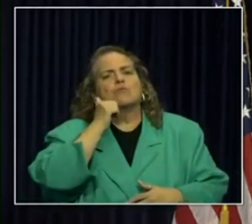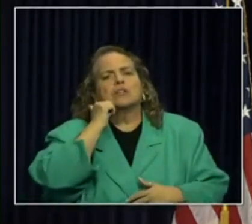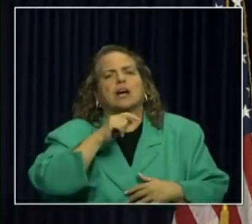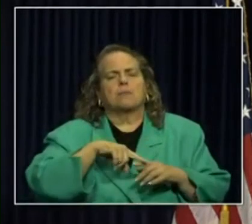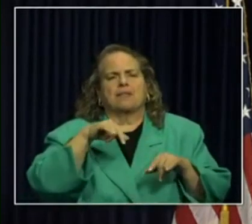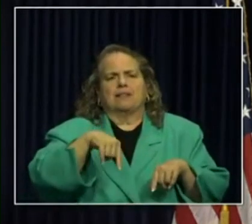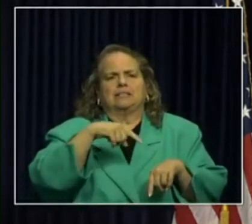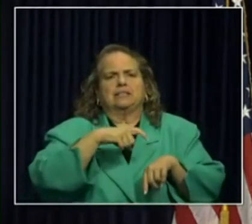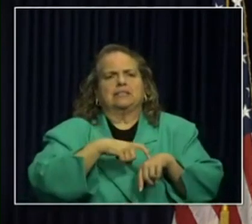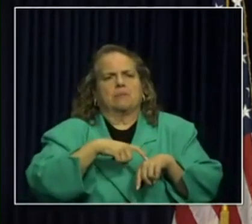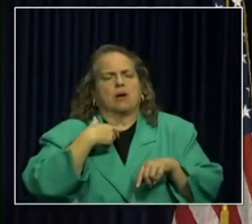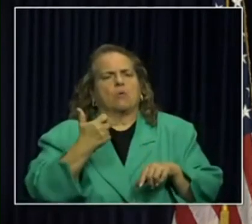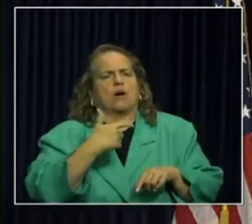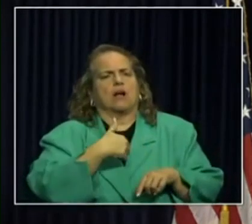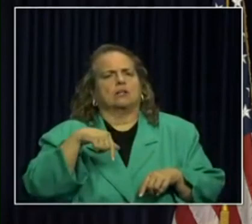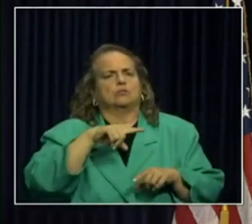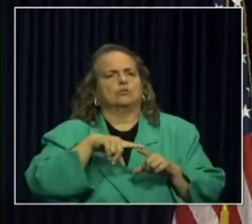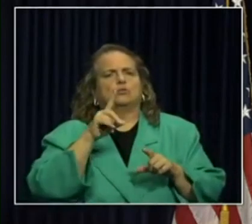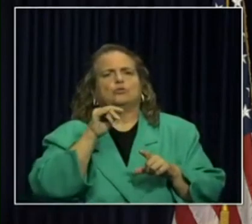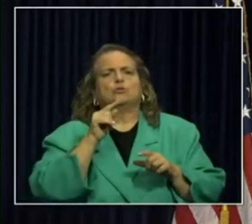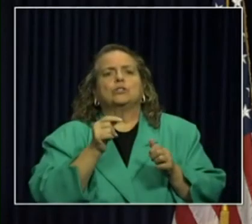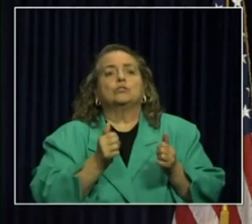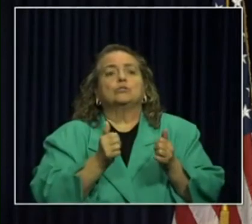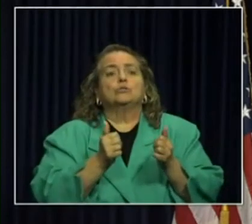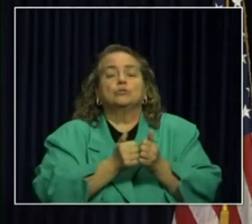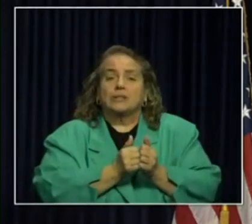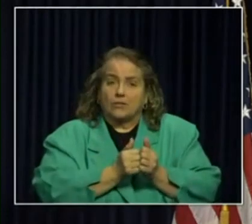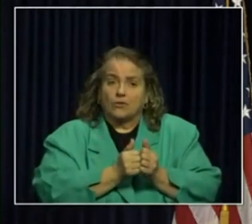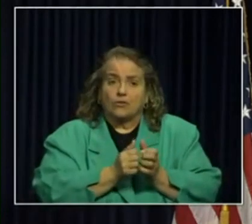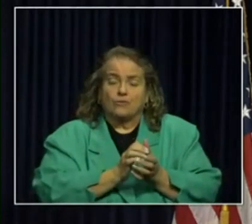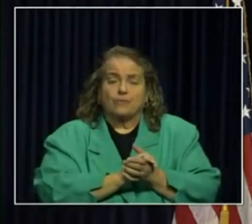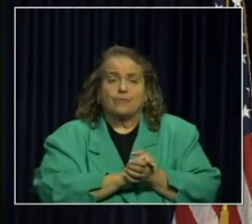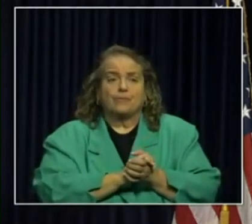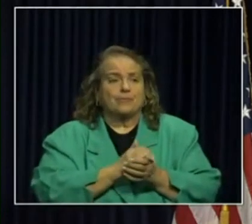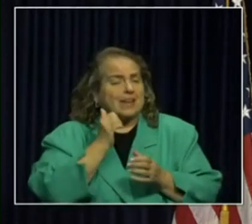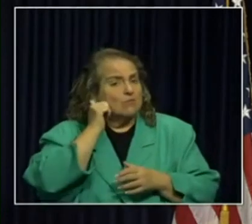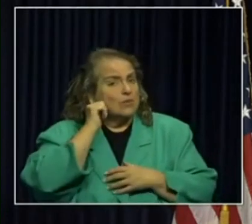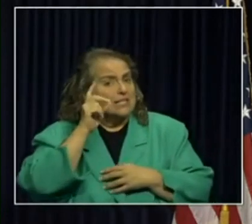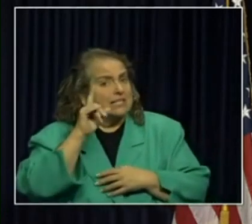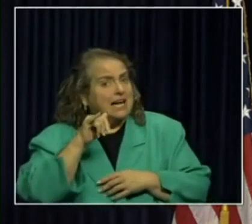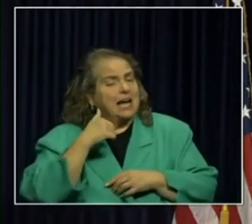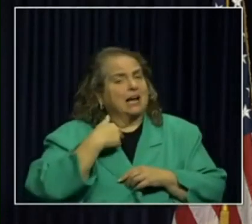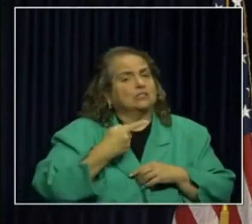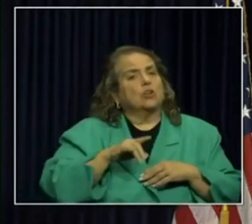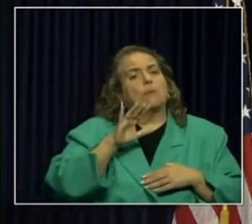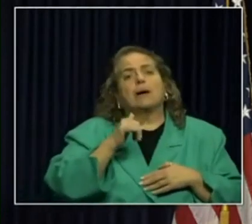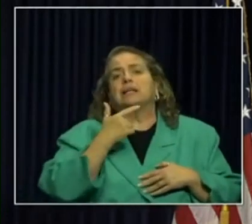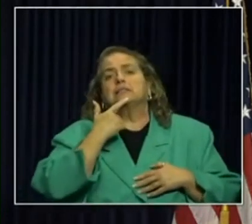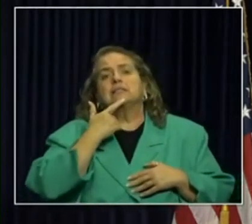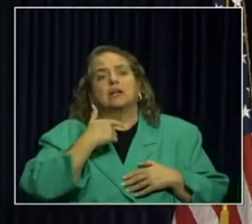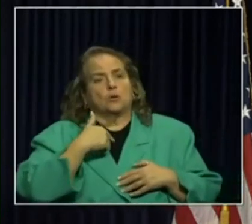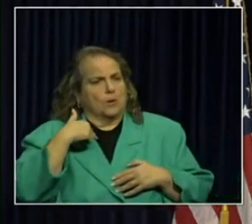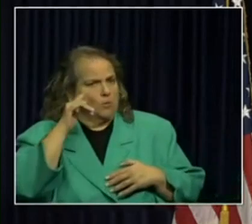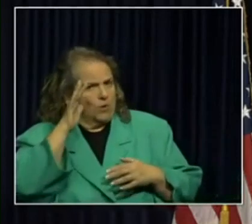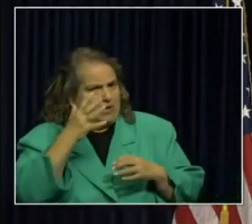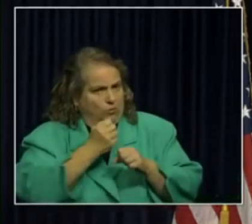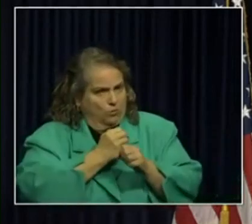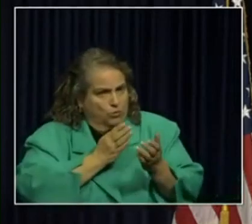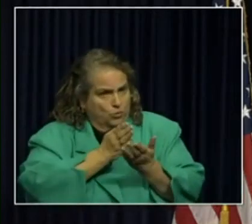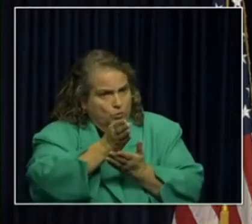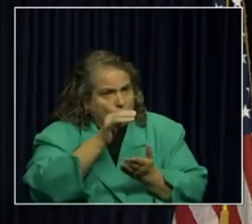this time I want us to do it together. Every day I start by saying we will get through